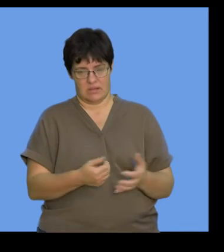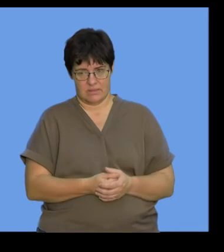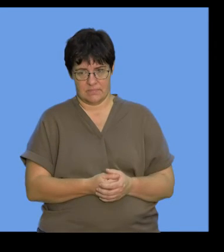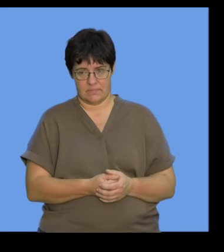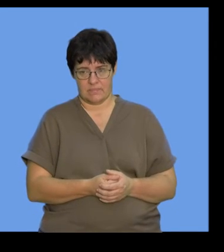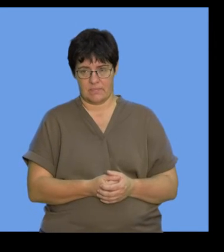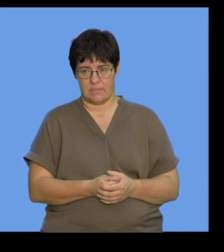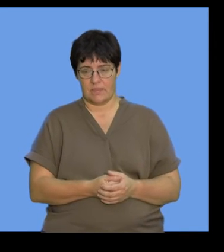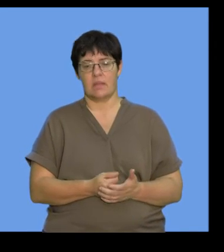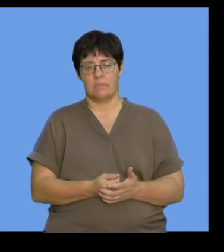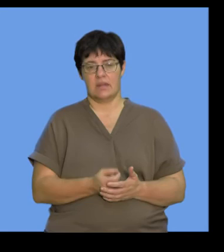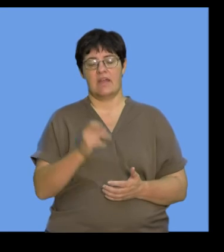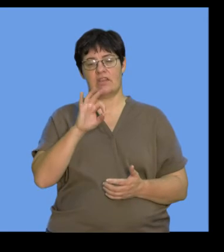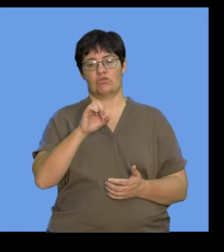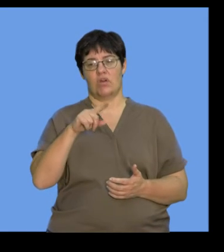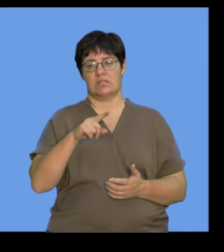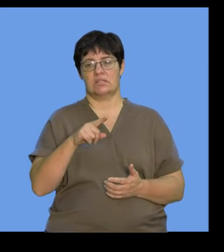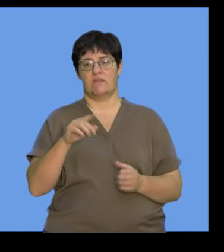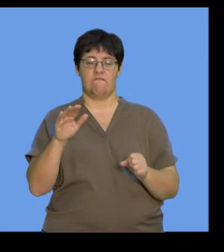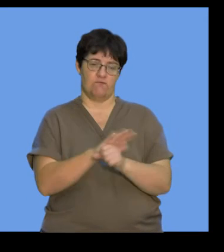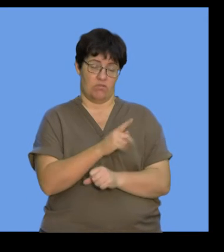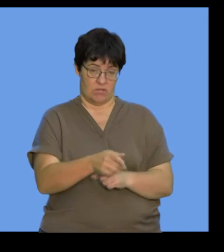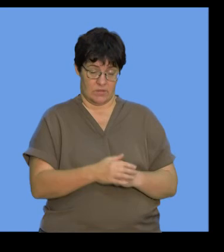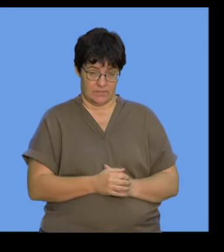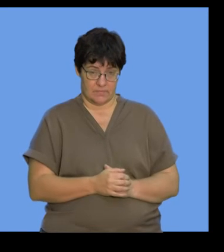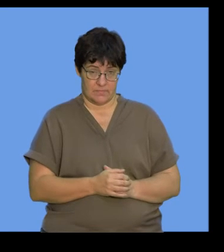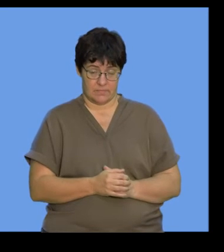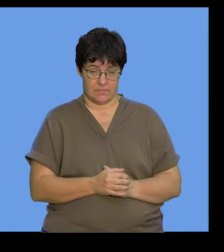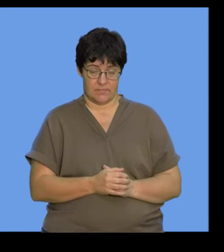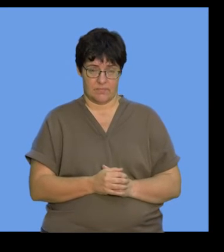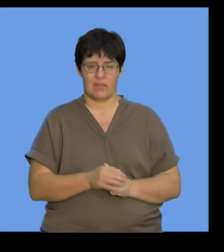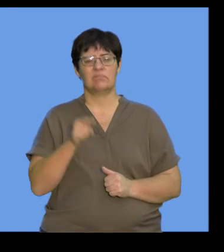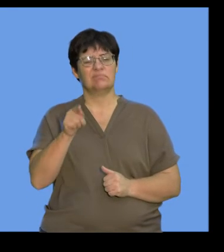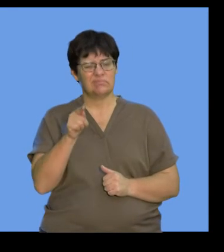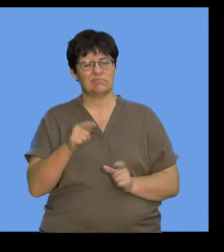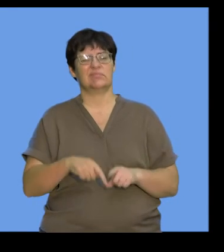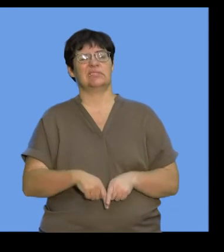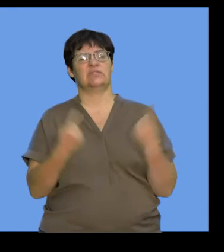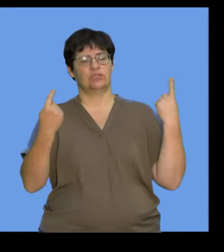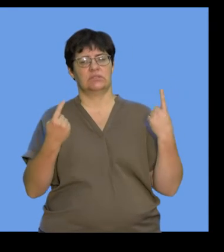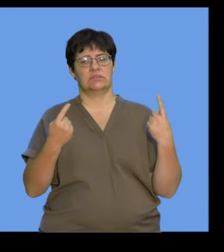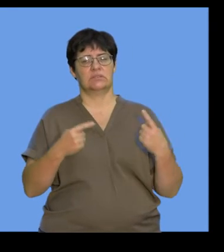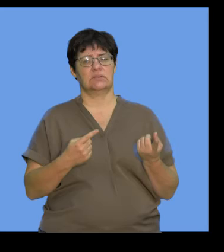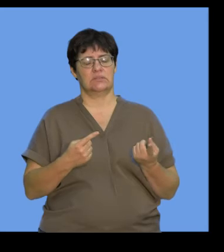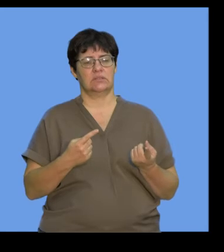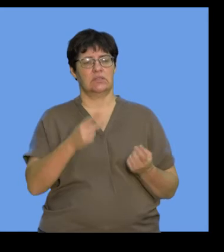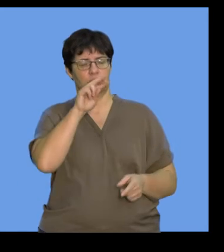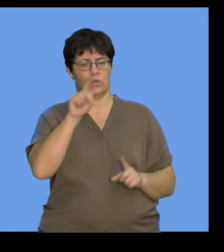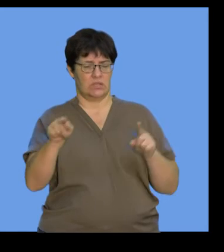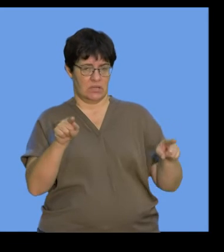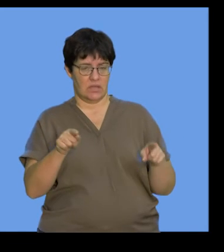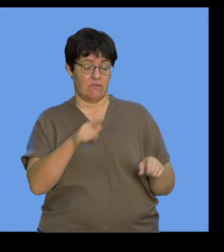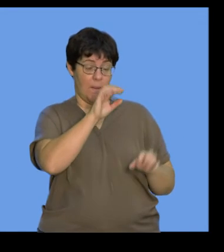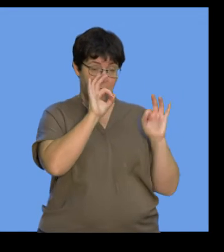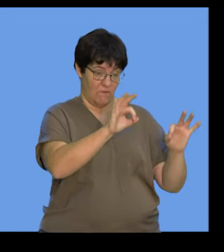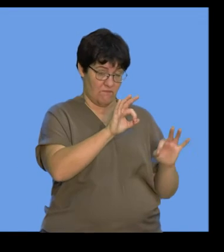simplified version of it, which is the factorized fully part. Now here is a difference of two squares. Remember, this